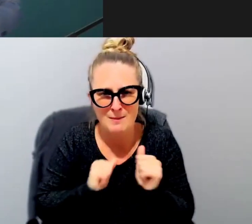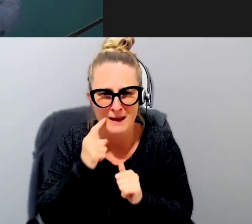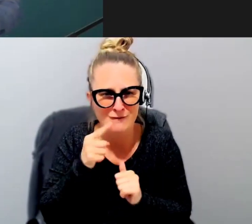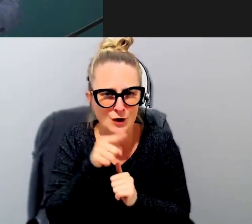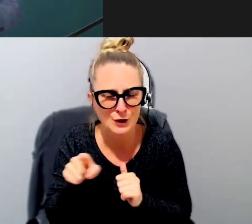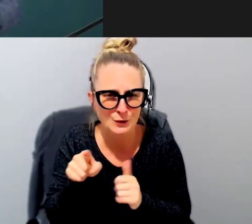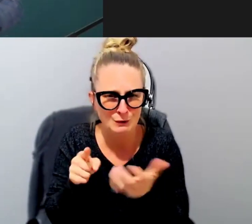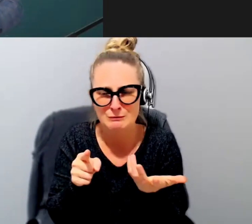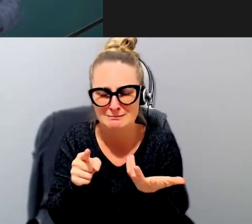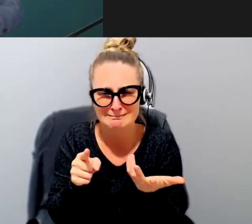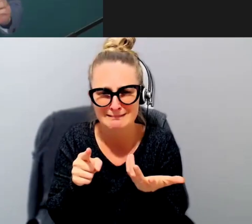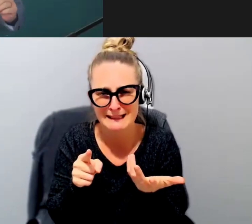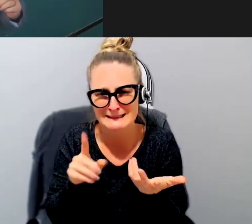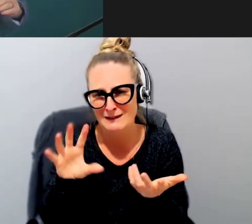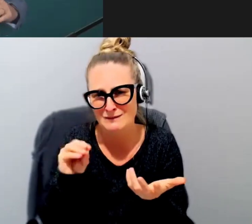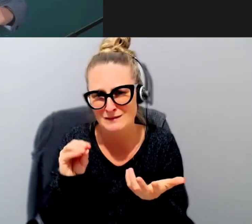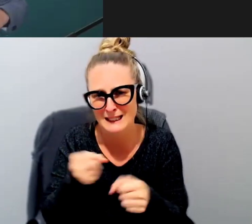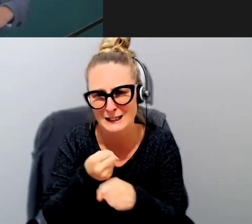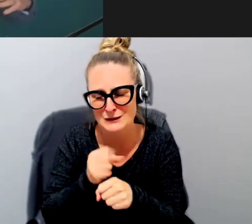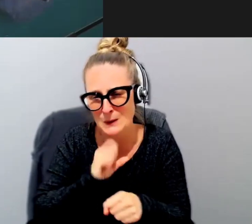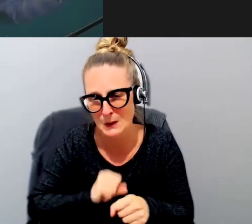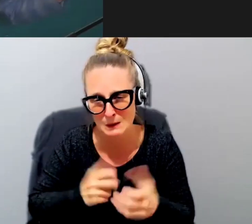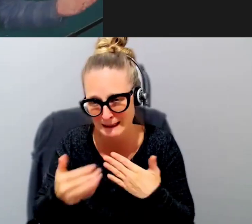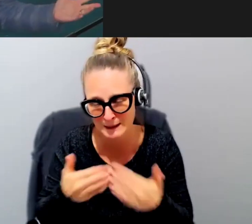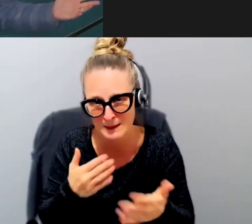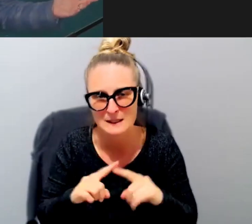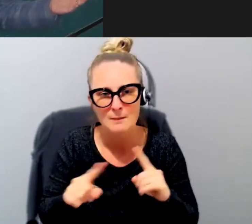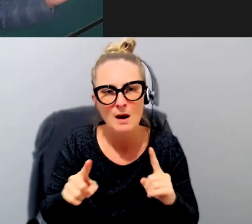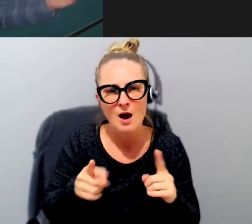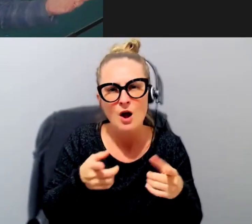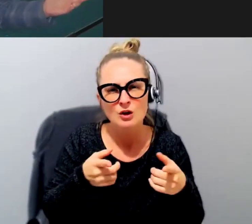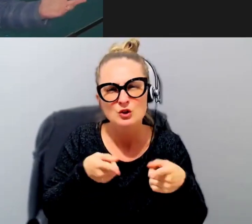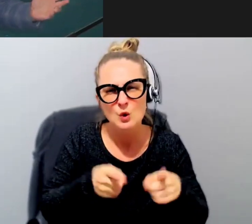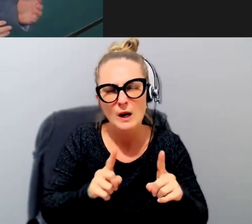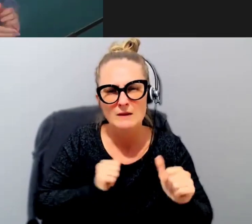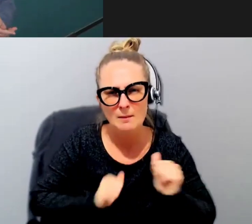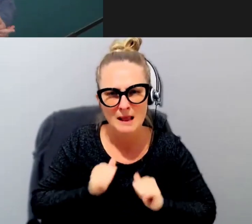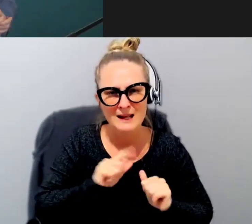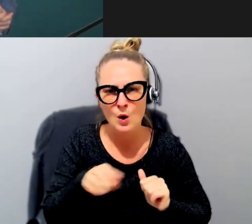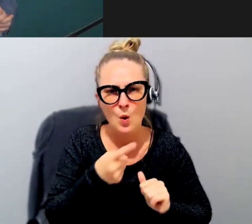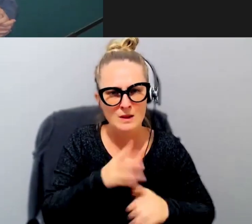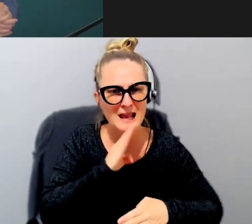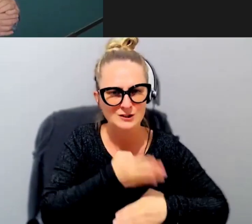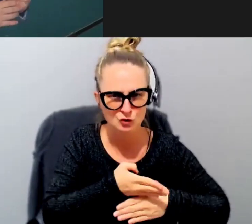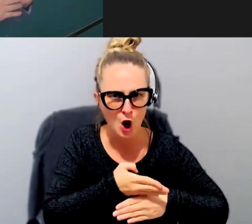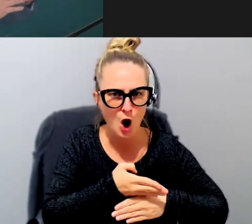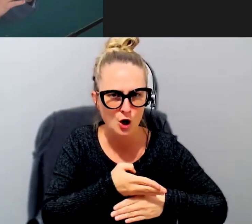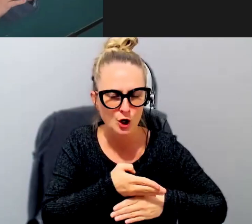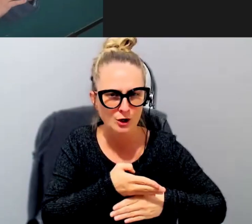Throughout the play and movie, he only has daughters. That's his curse, and